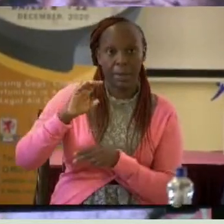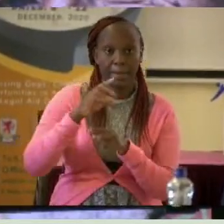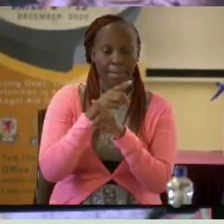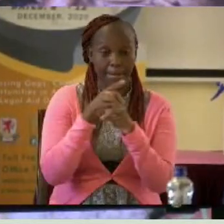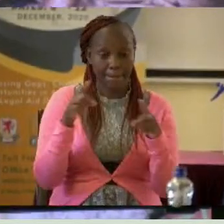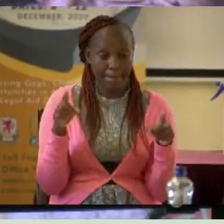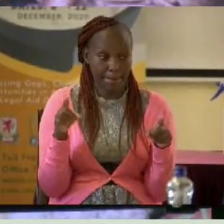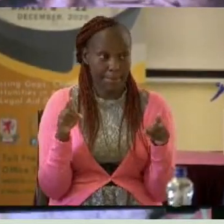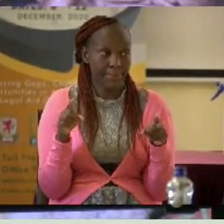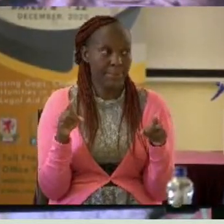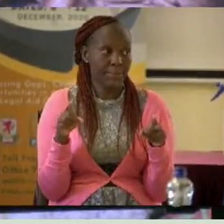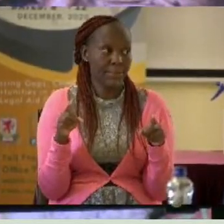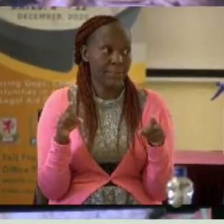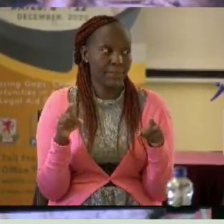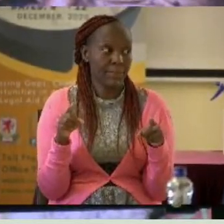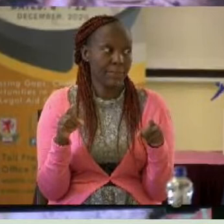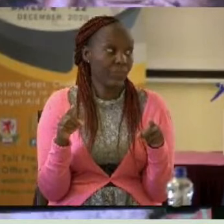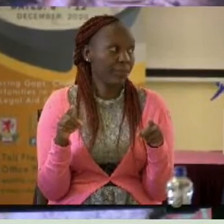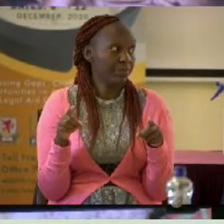actually,